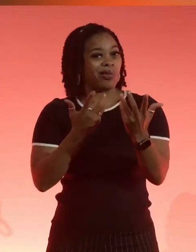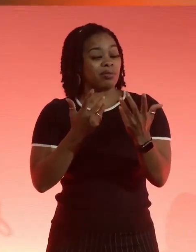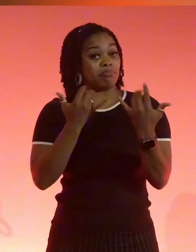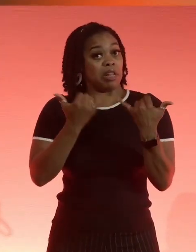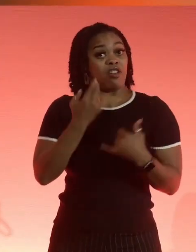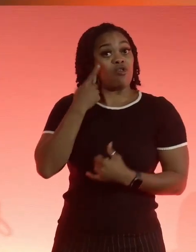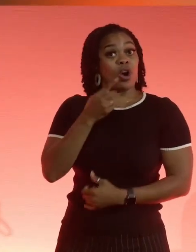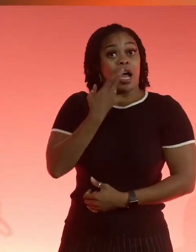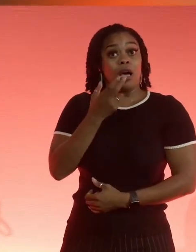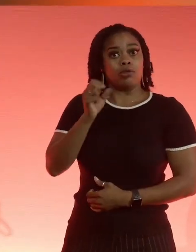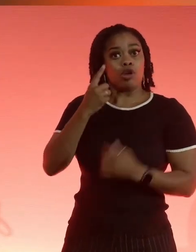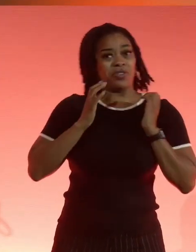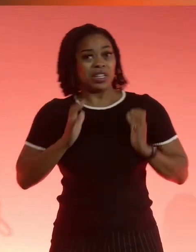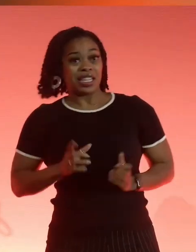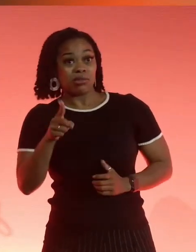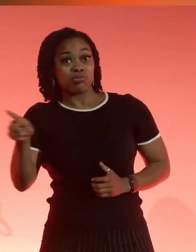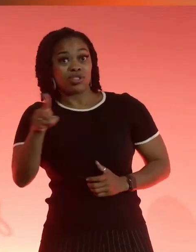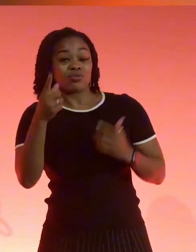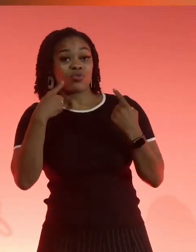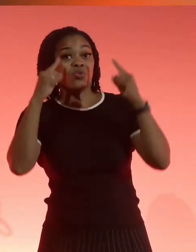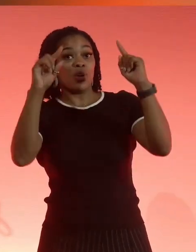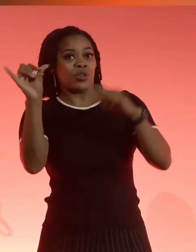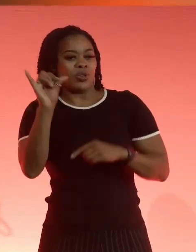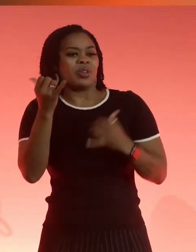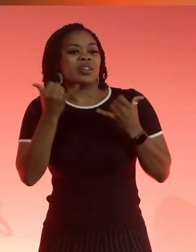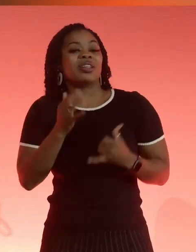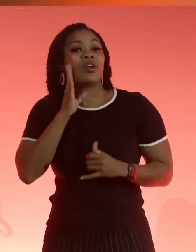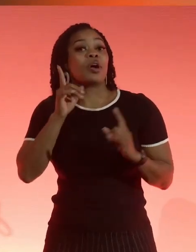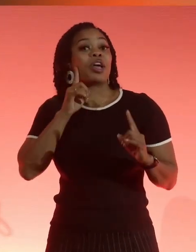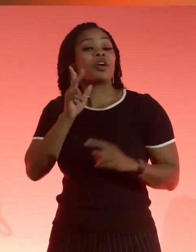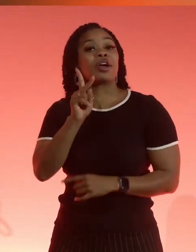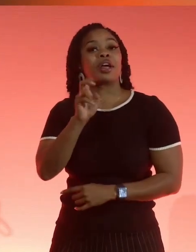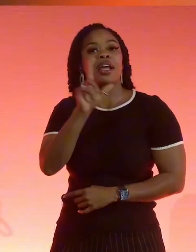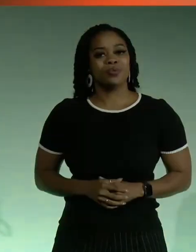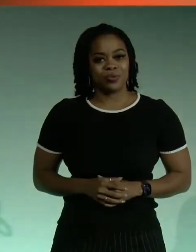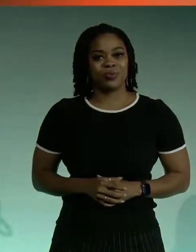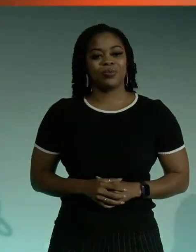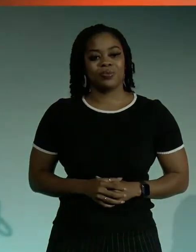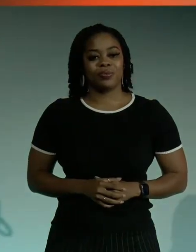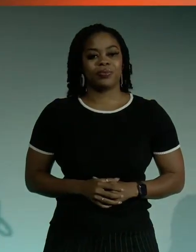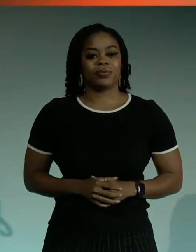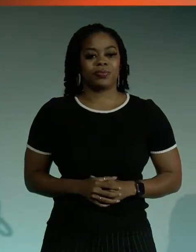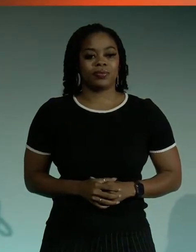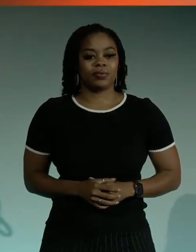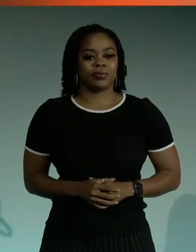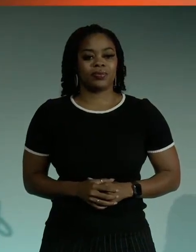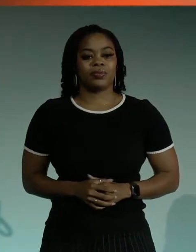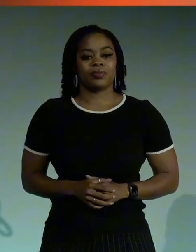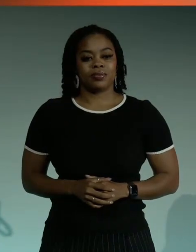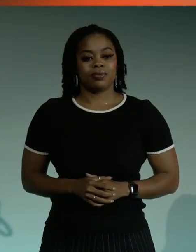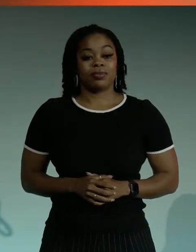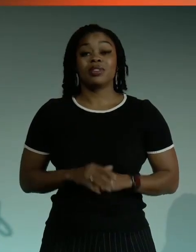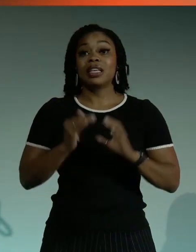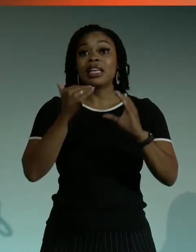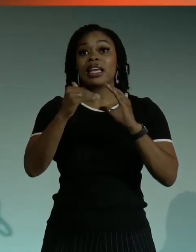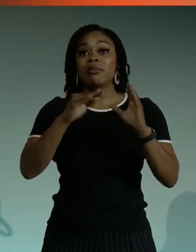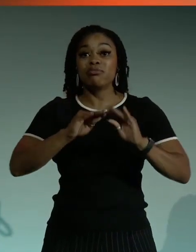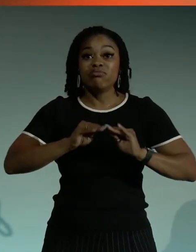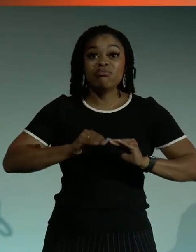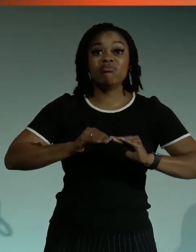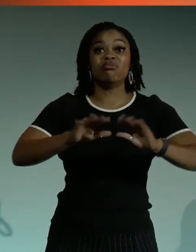and it's working for our customers. So let's hear from Kelly Services on how they're doing this. Just blasting out an email to your